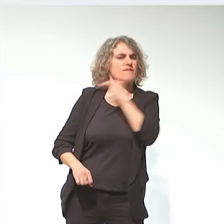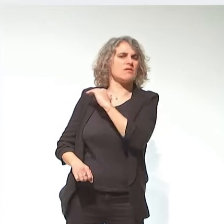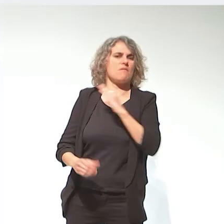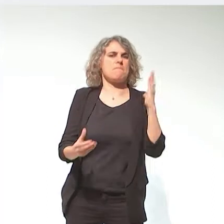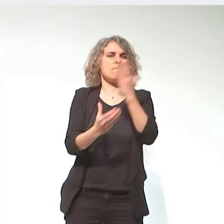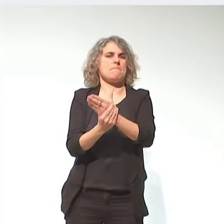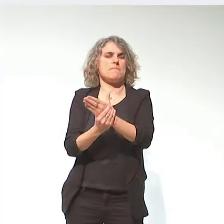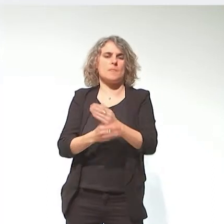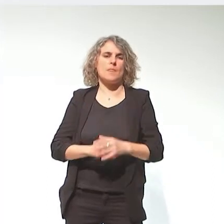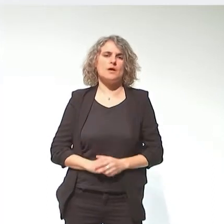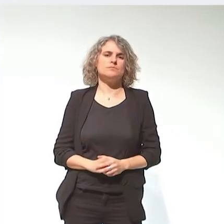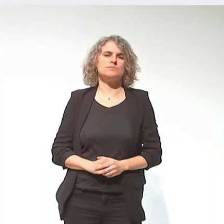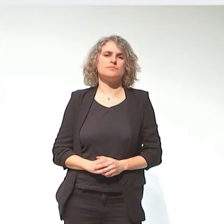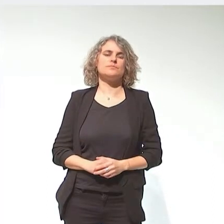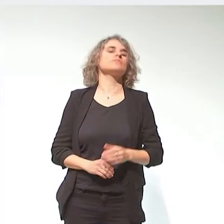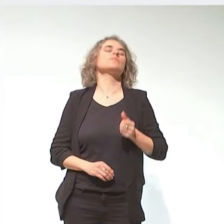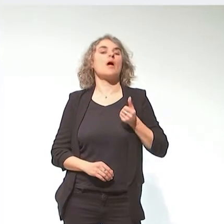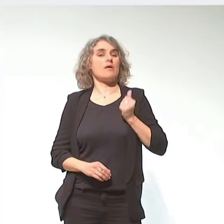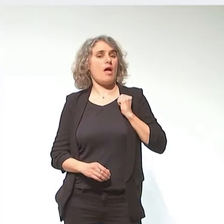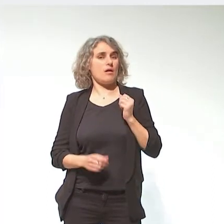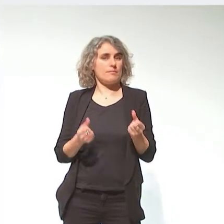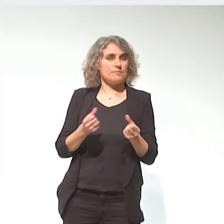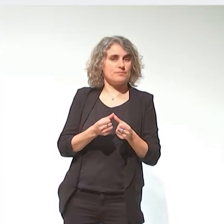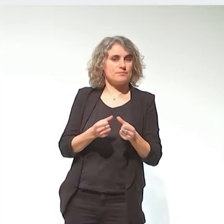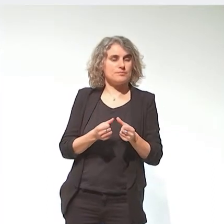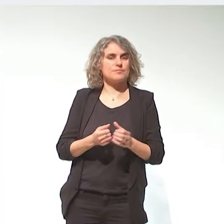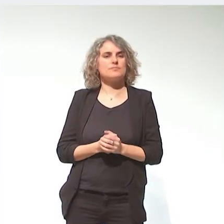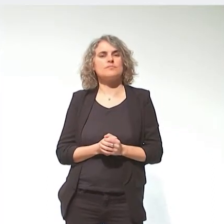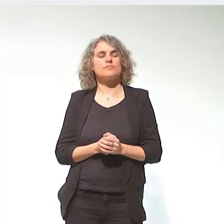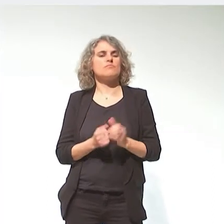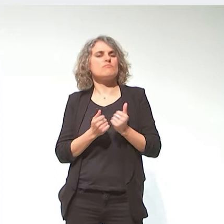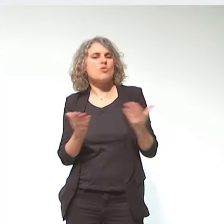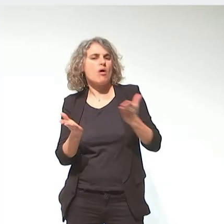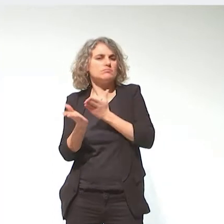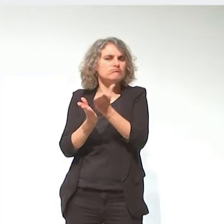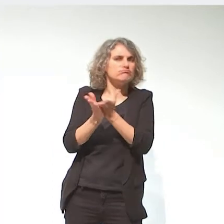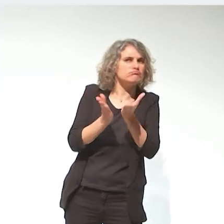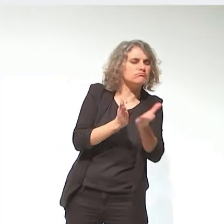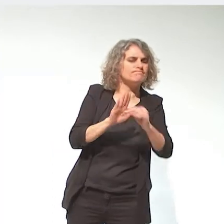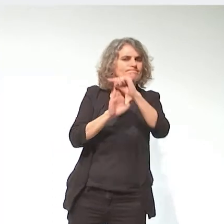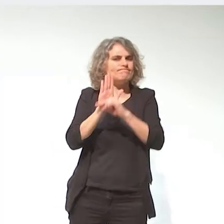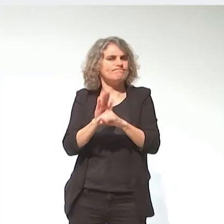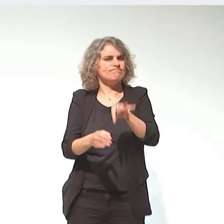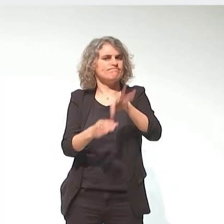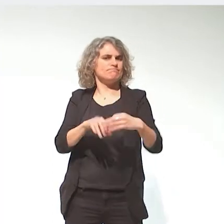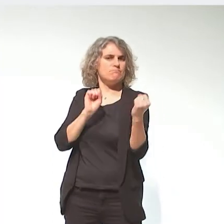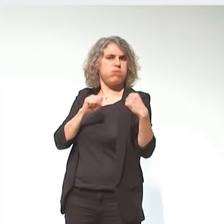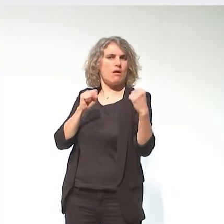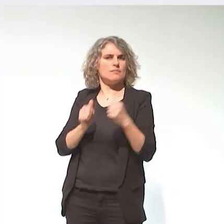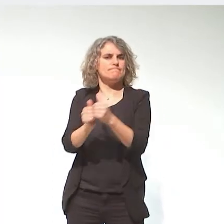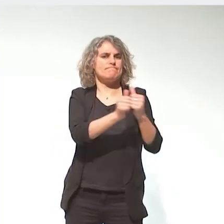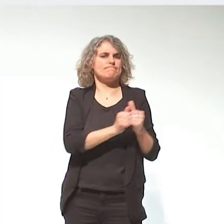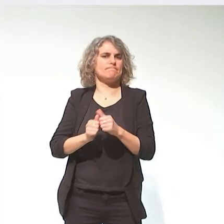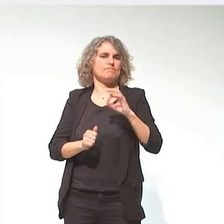adopted Cohesion's Action for Refugees in Europe, called We Care.